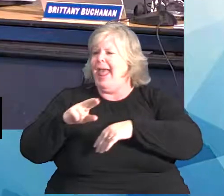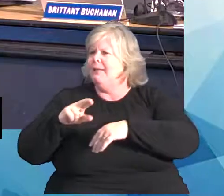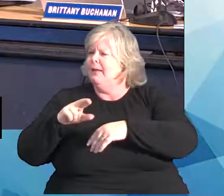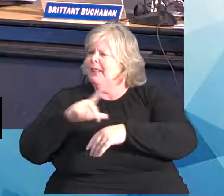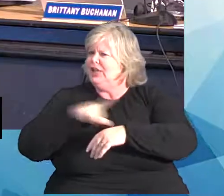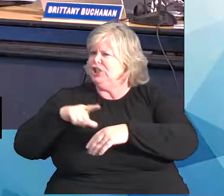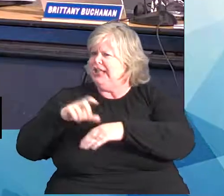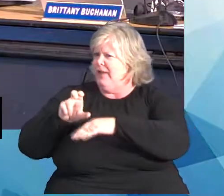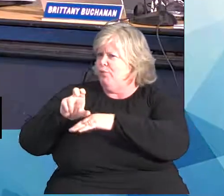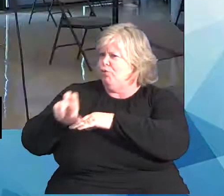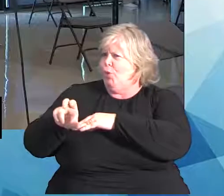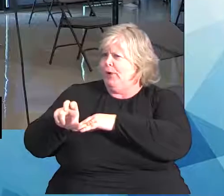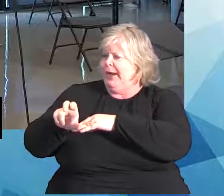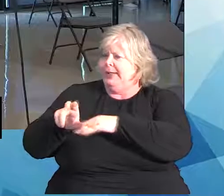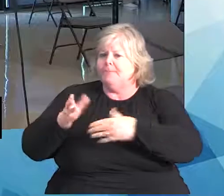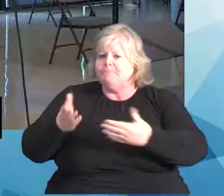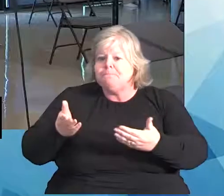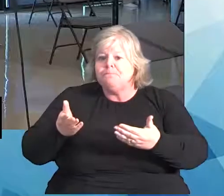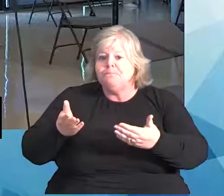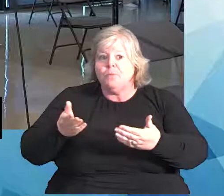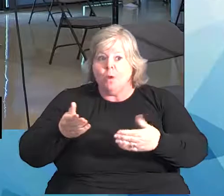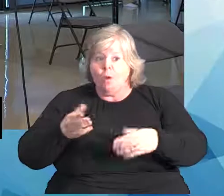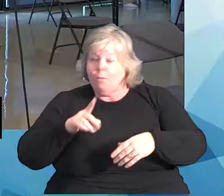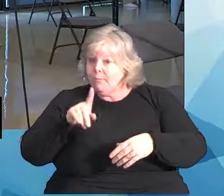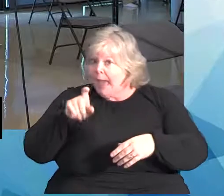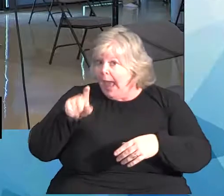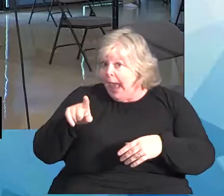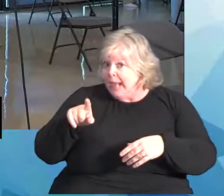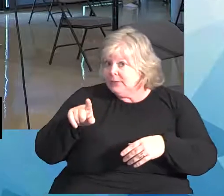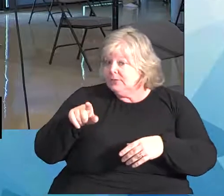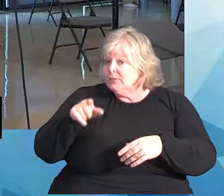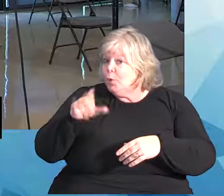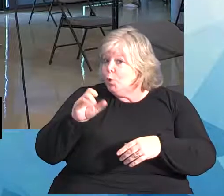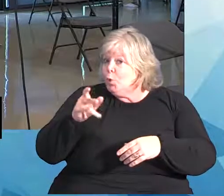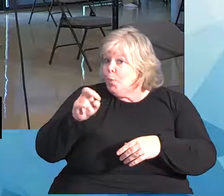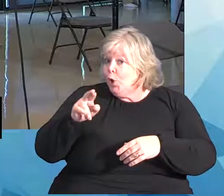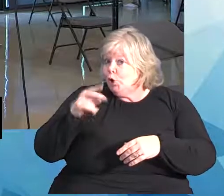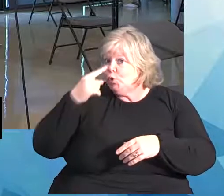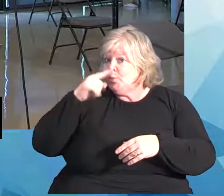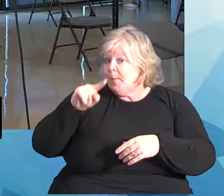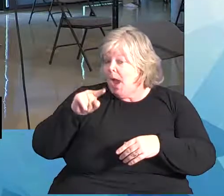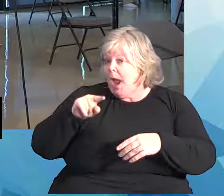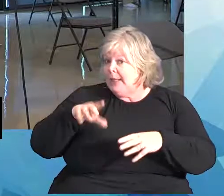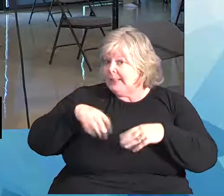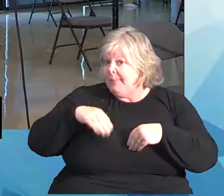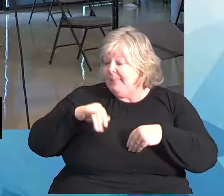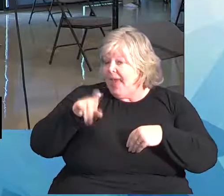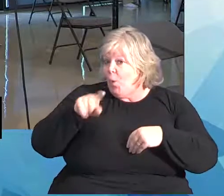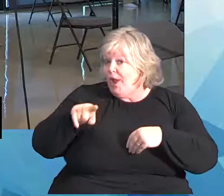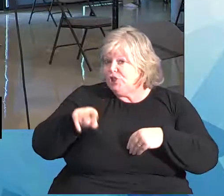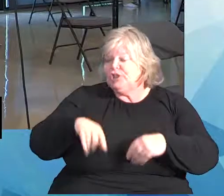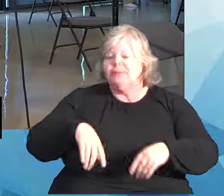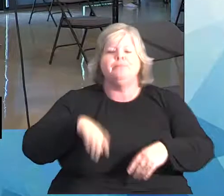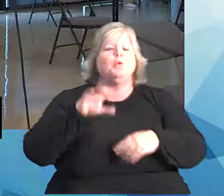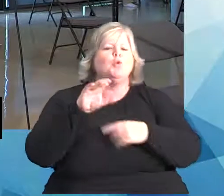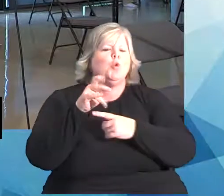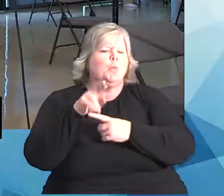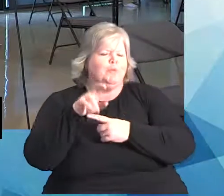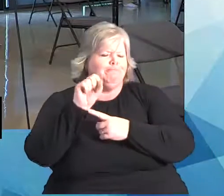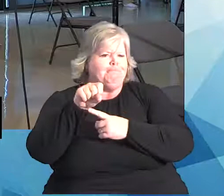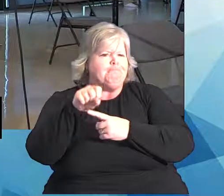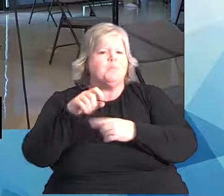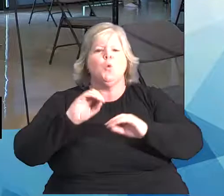So Ms. Cooper, would you like to take that? Because we were aware of that ahead of time. Yes, it will have